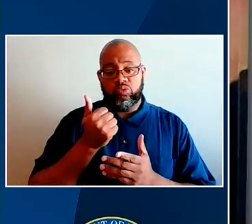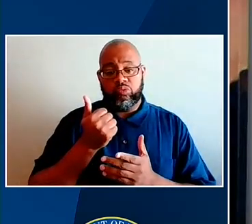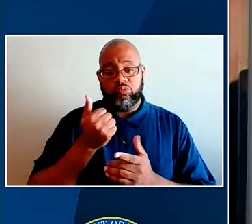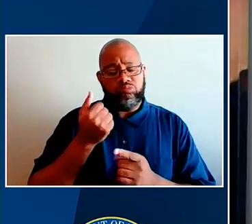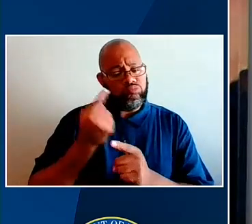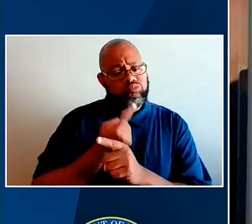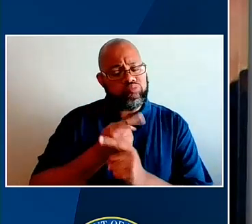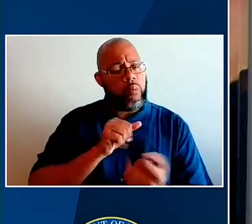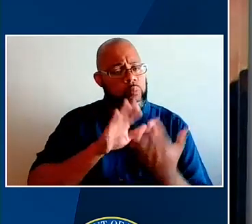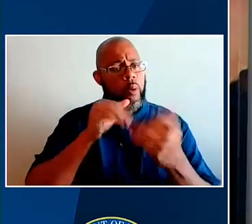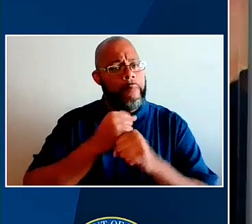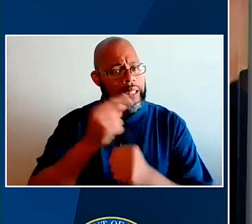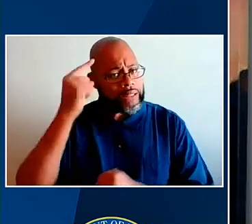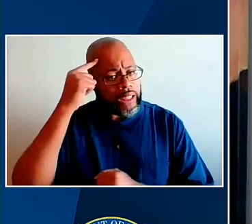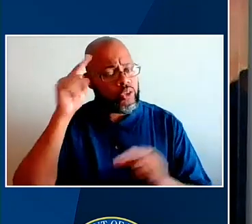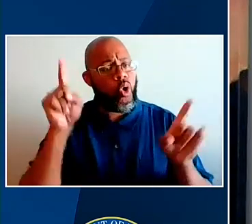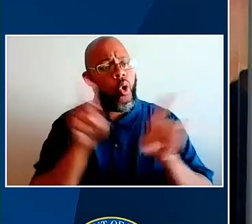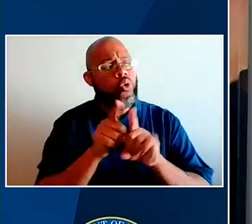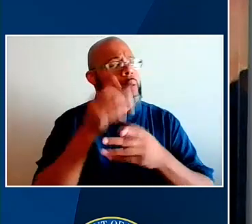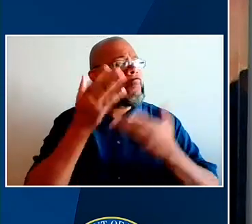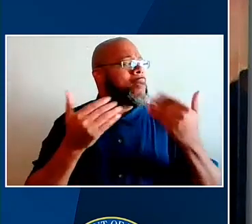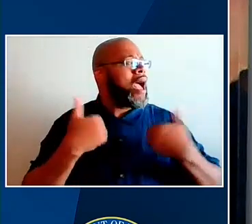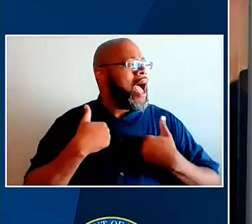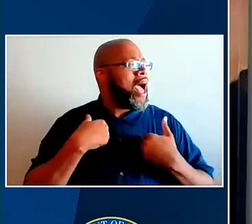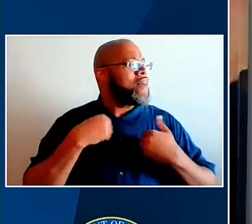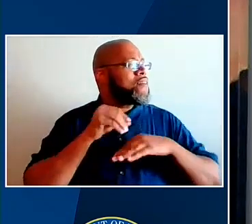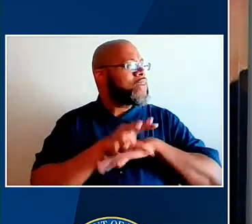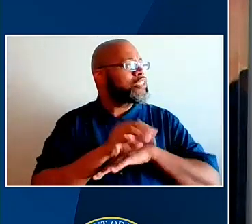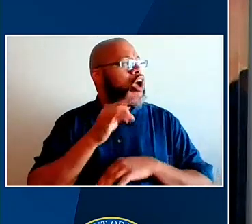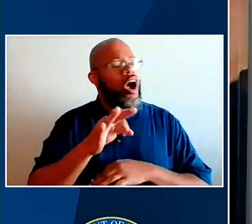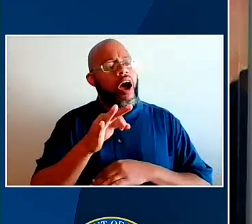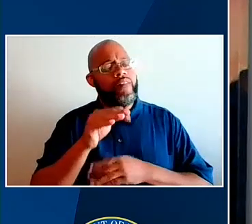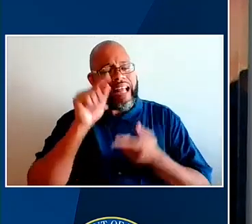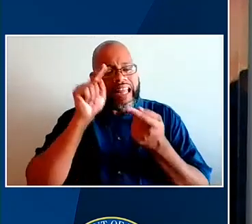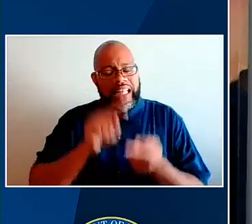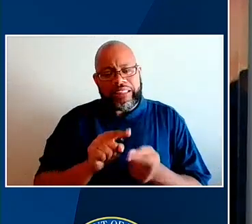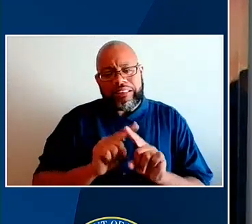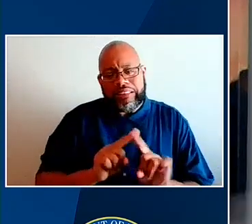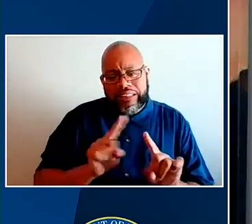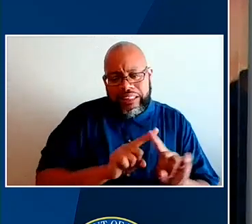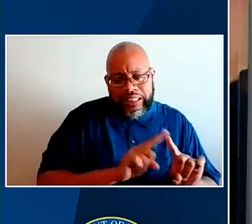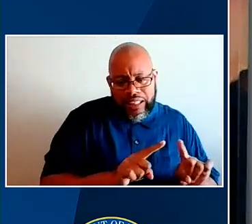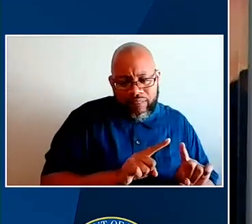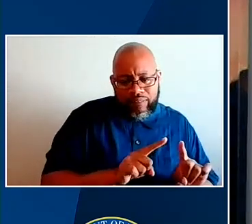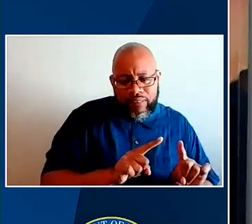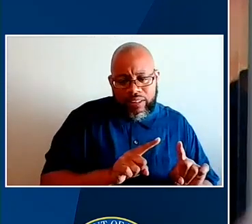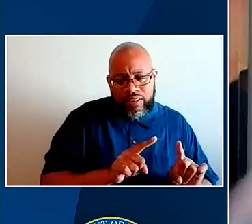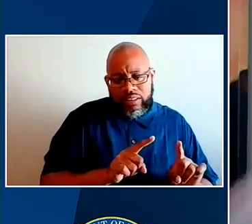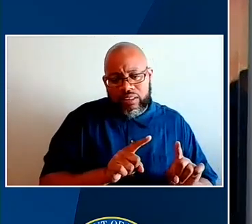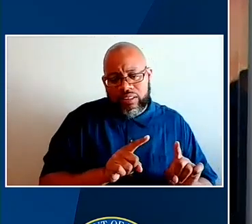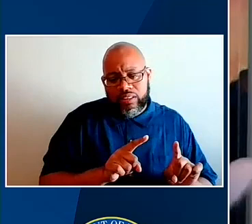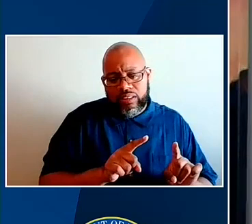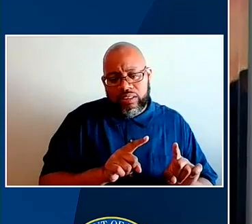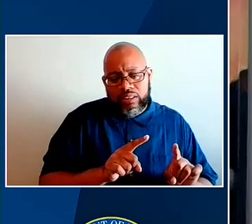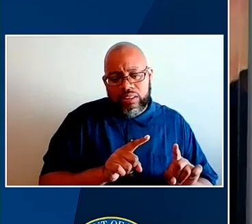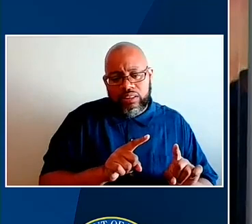makes sense. It also might have the effect of fewer different formulae and